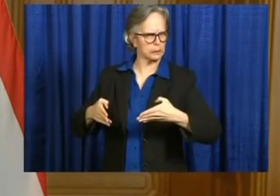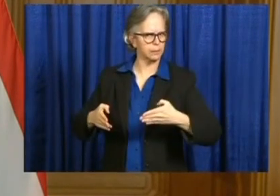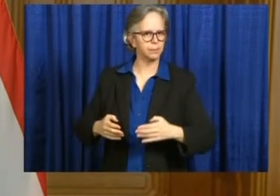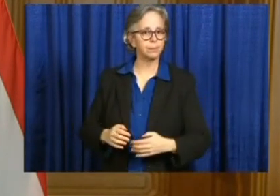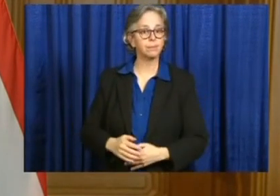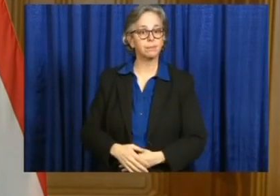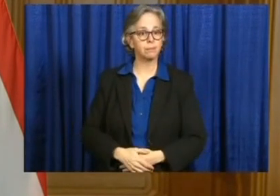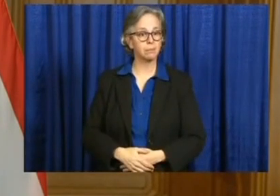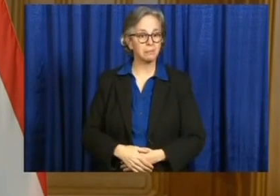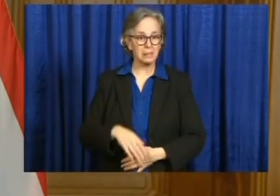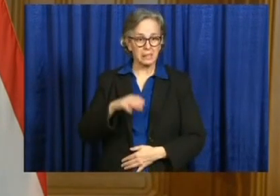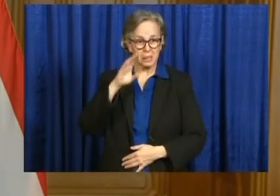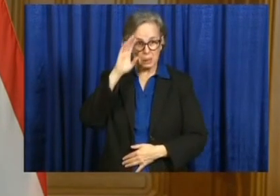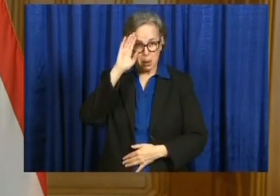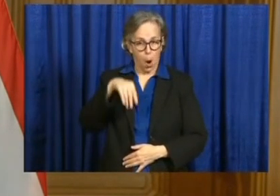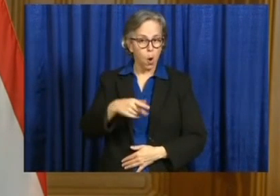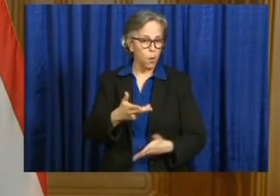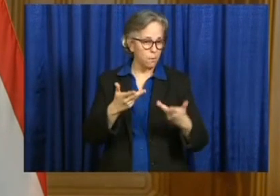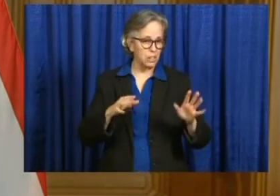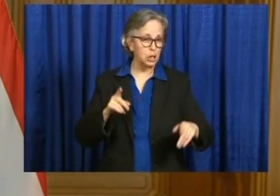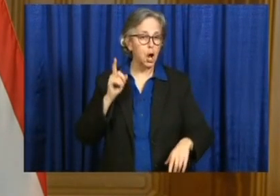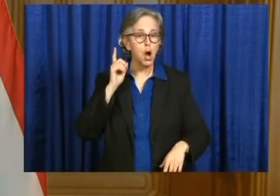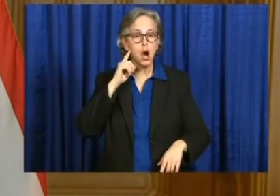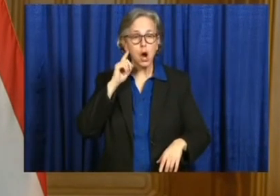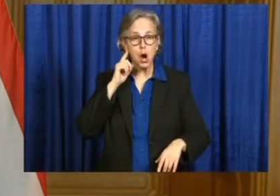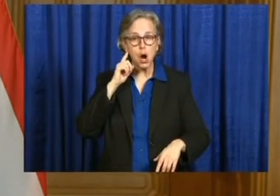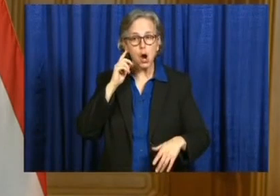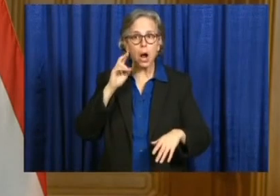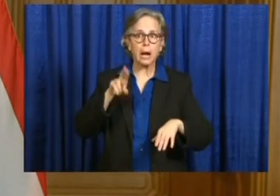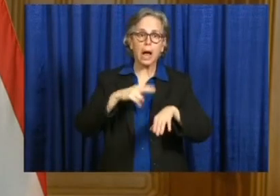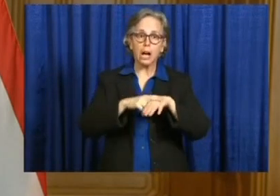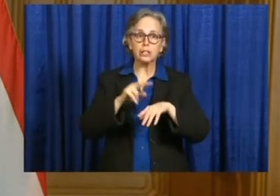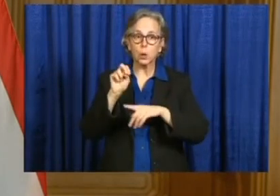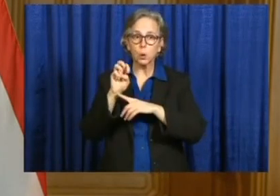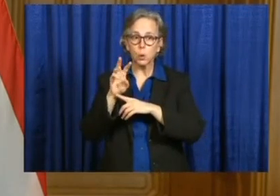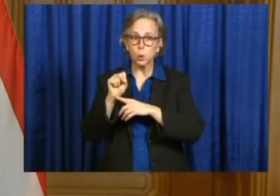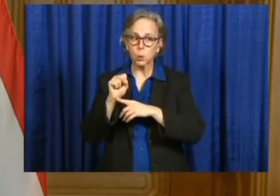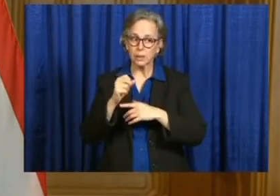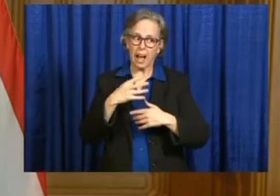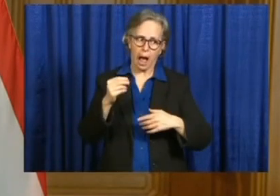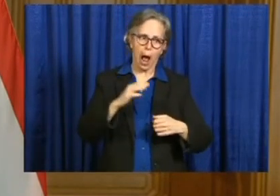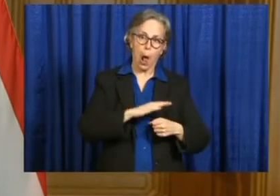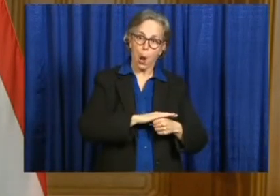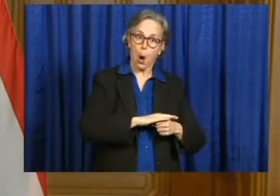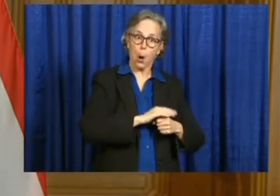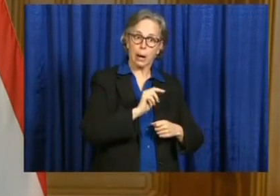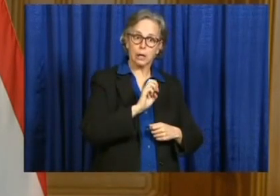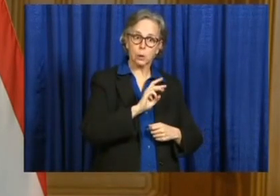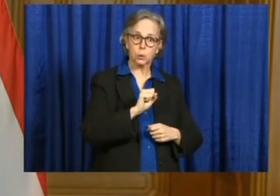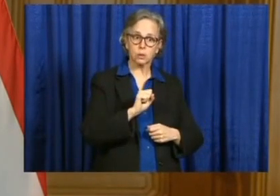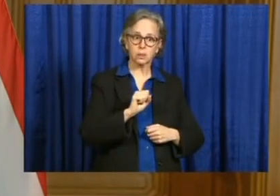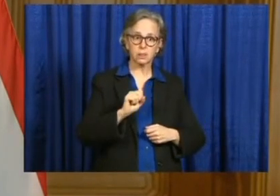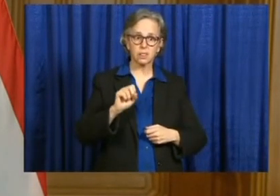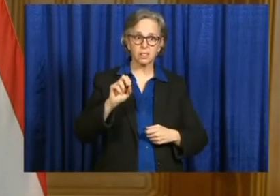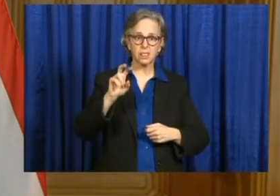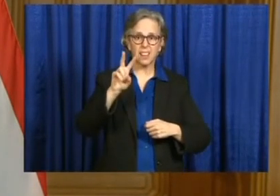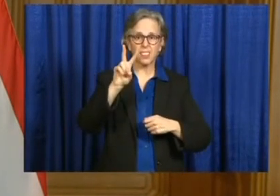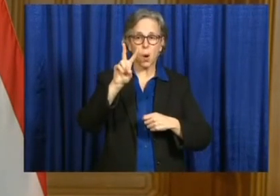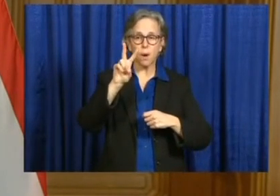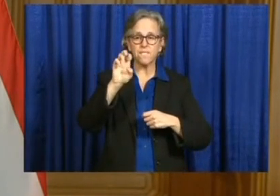is the ventilators and how important the ventilators are. Dr. Acton is issuing an order